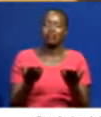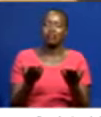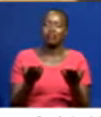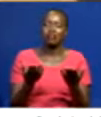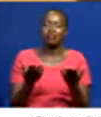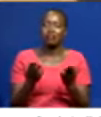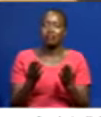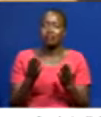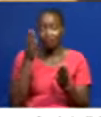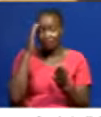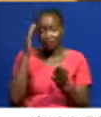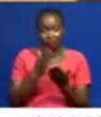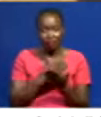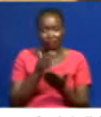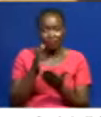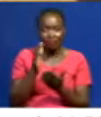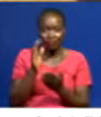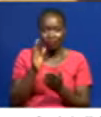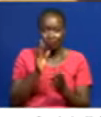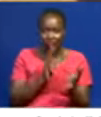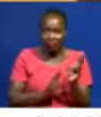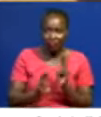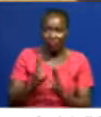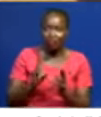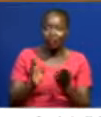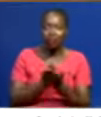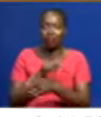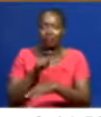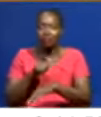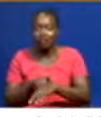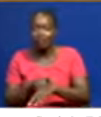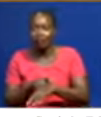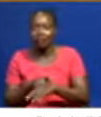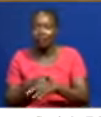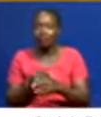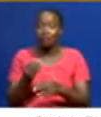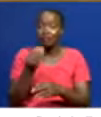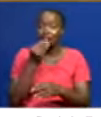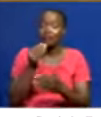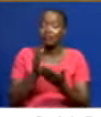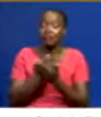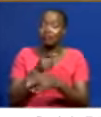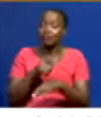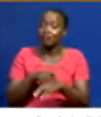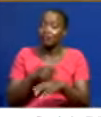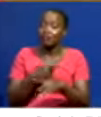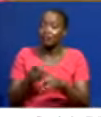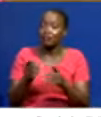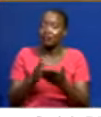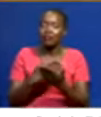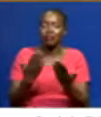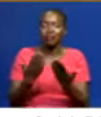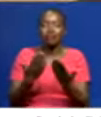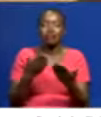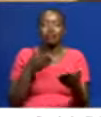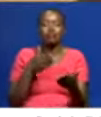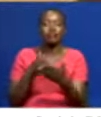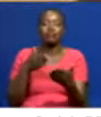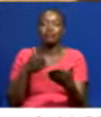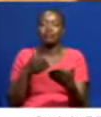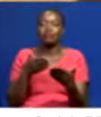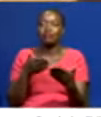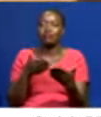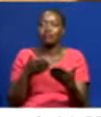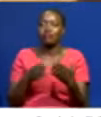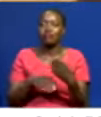a certain habit. I used to wake up at a certain time, I used to eat a certain time, but now some things weren't stopping. You just